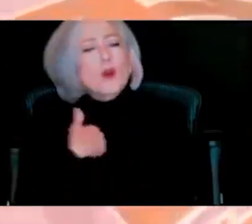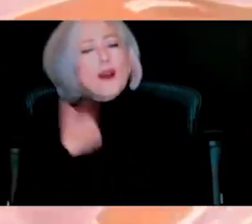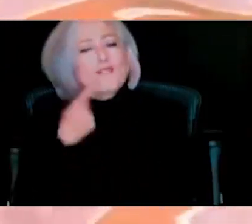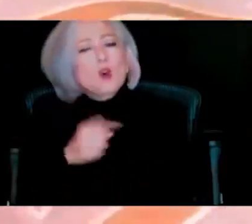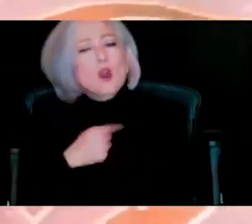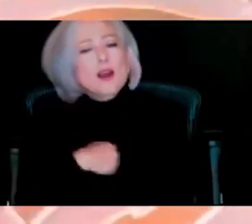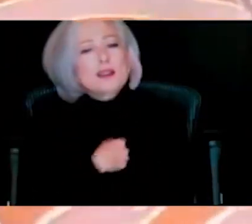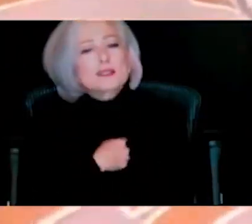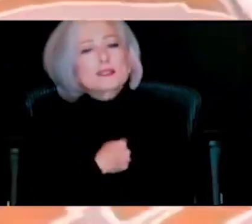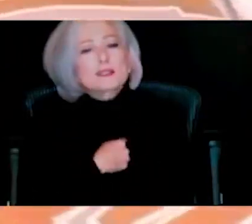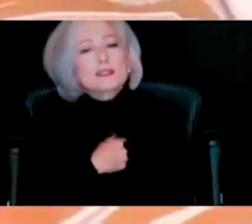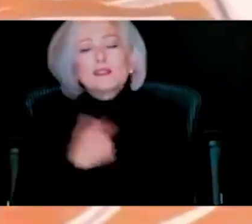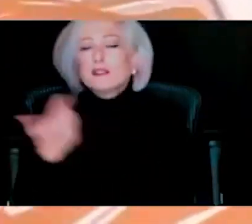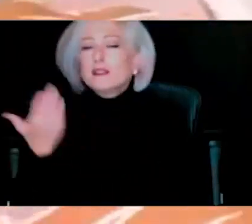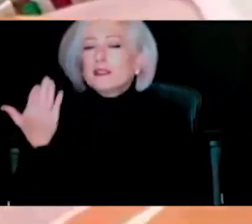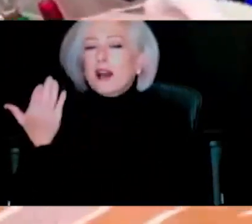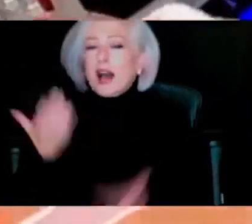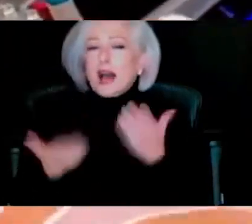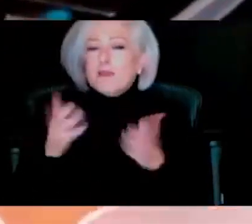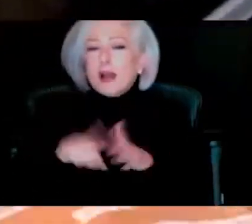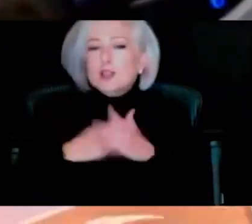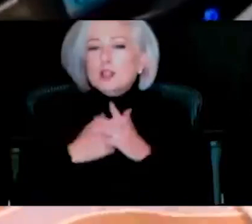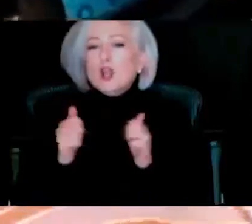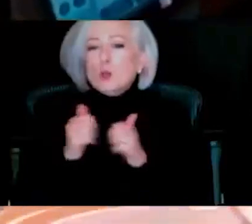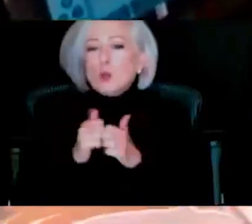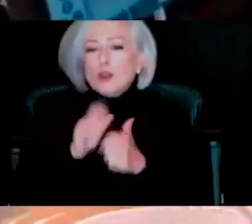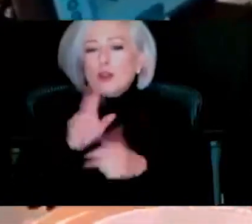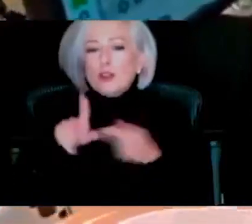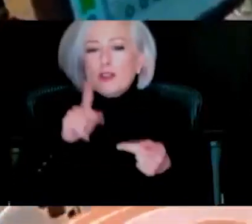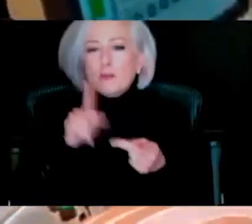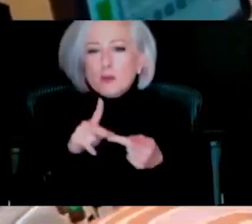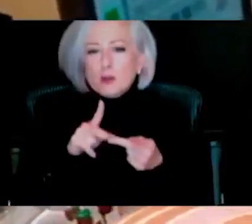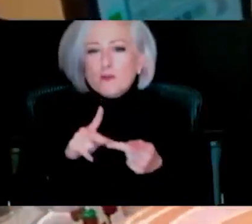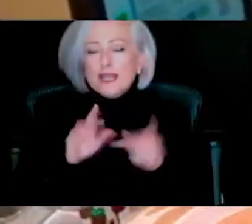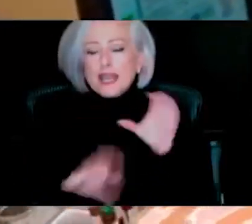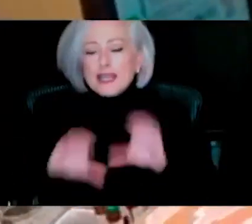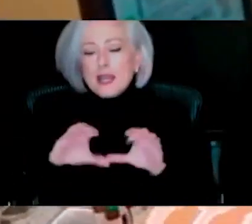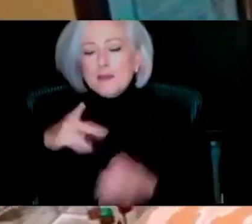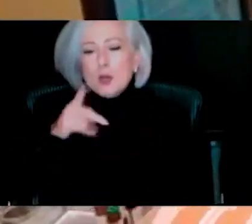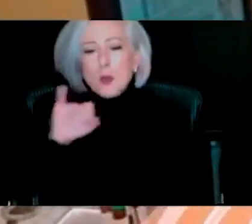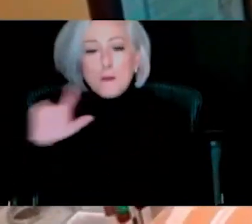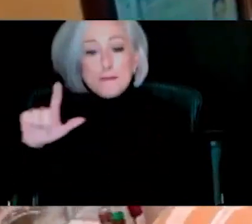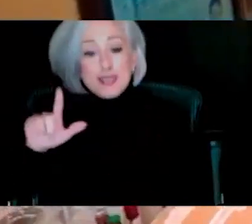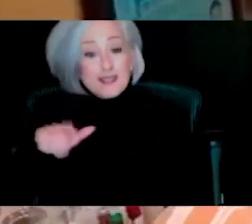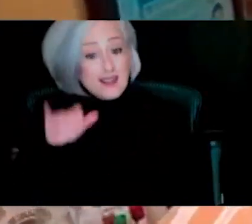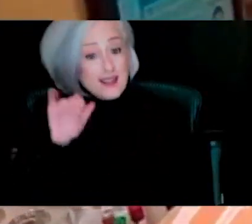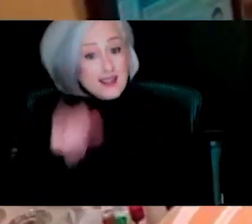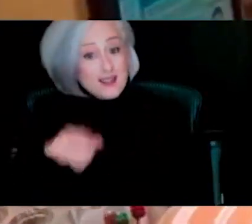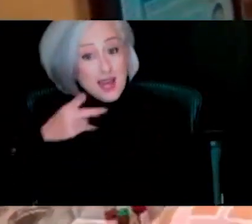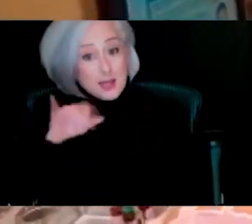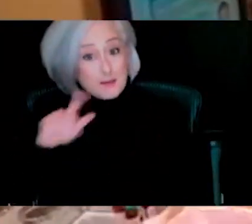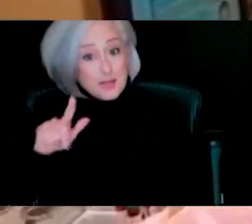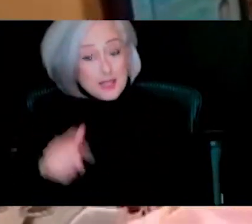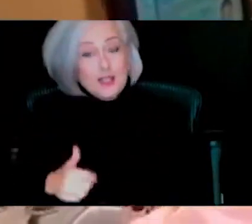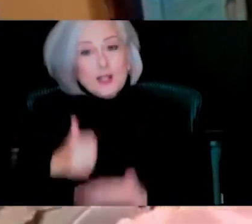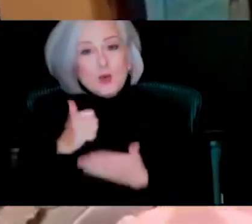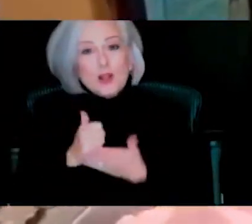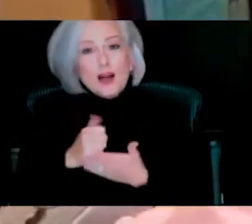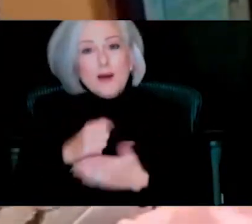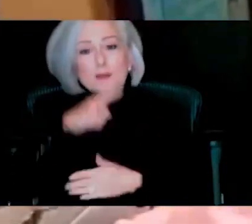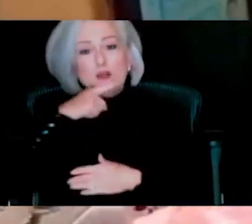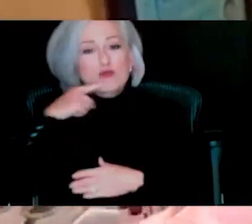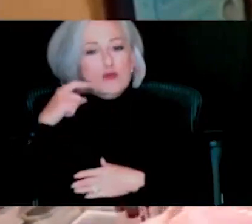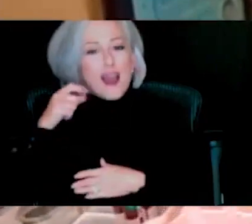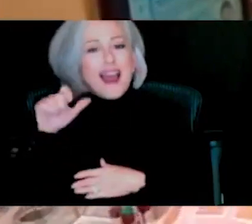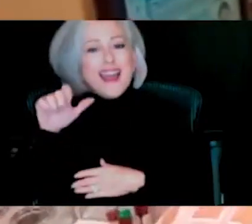I would probably start with the Perfect Derma Chemical Peel. So what that peel does is it really helps dry out that acne, as well as goes